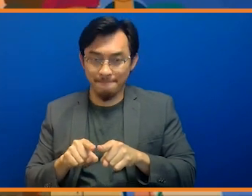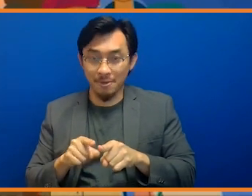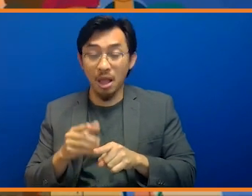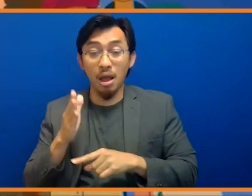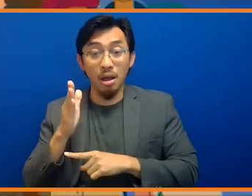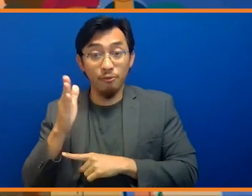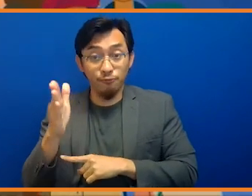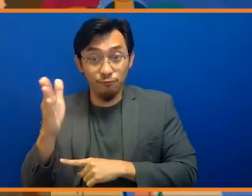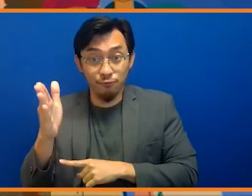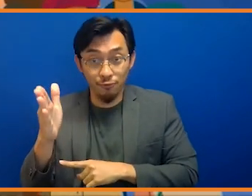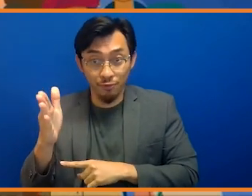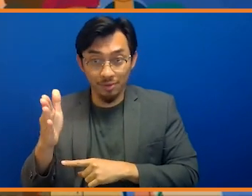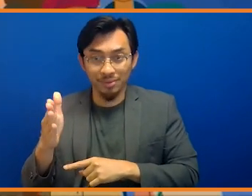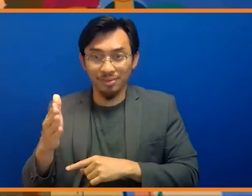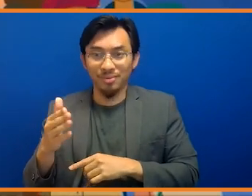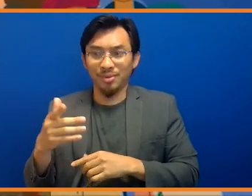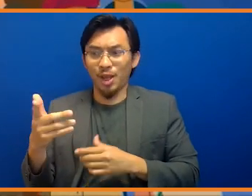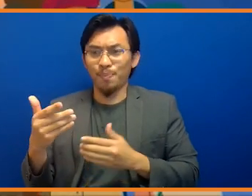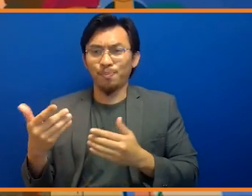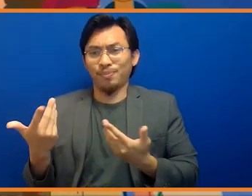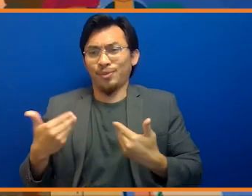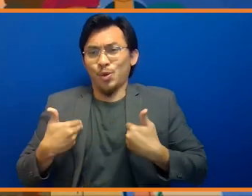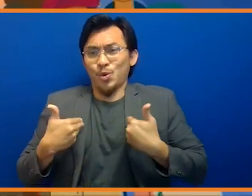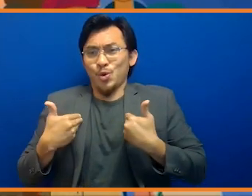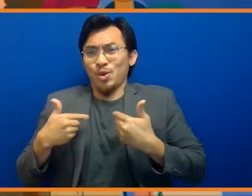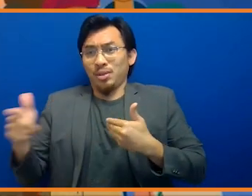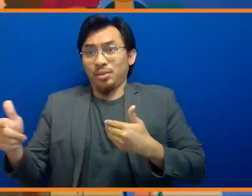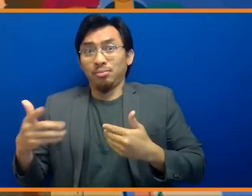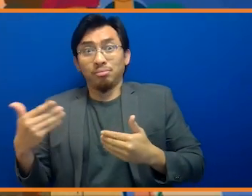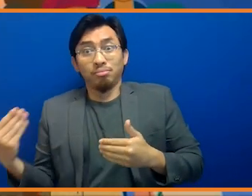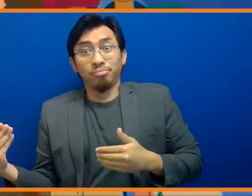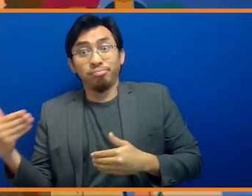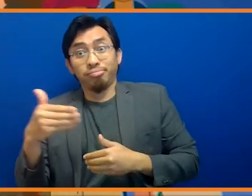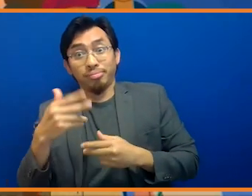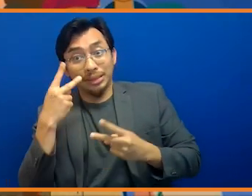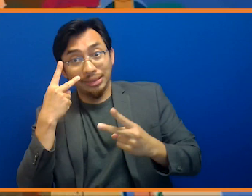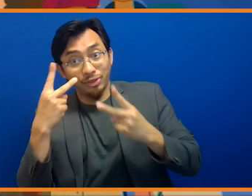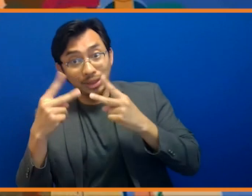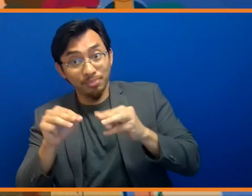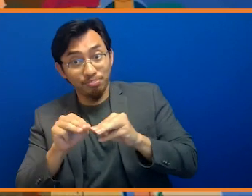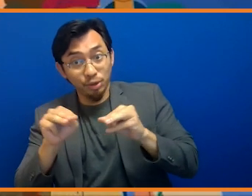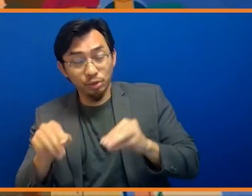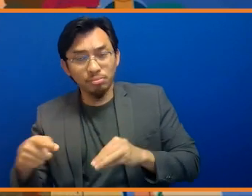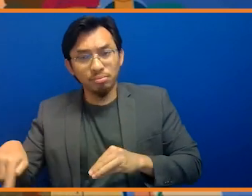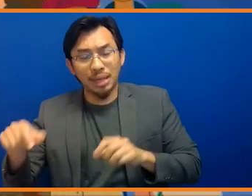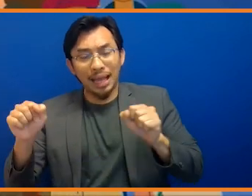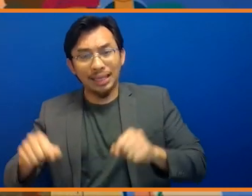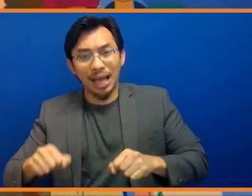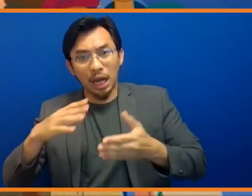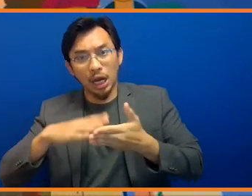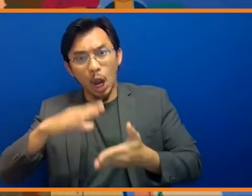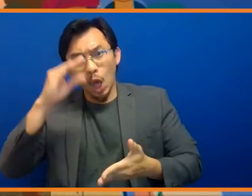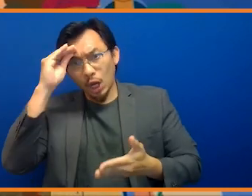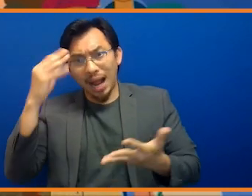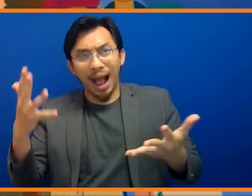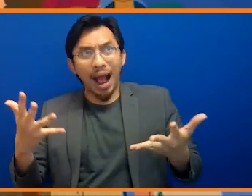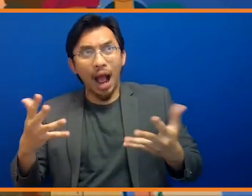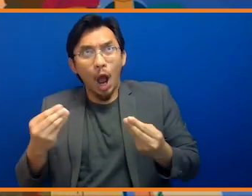the future, when our next generation visit the museum, so then they can learn, yeah, how